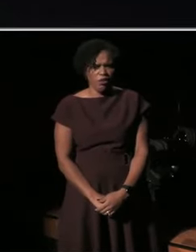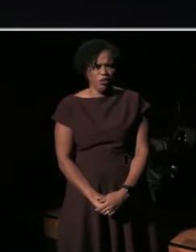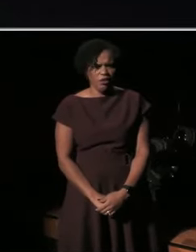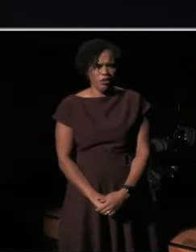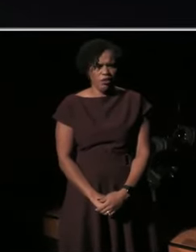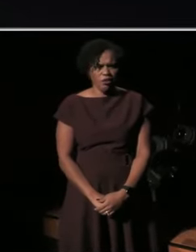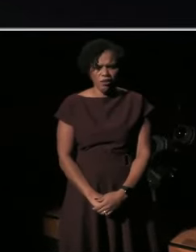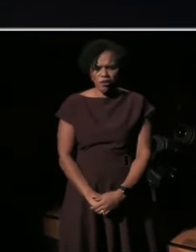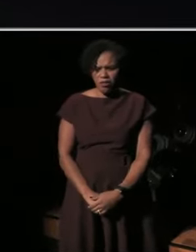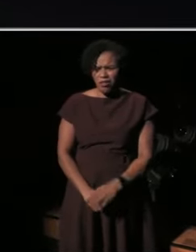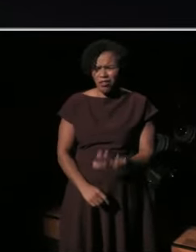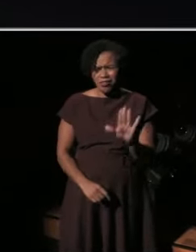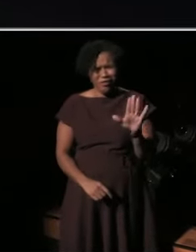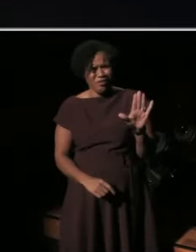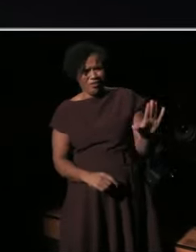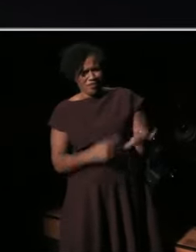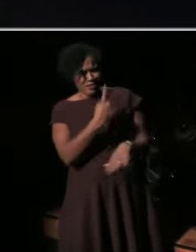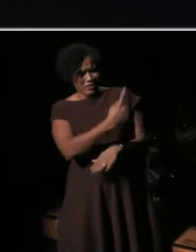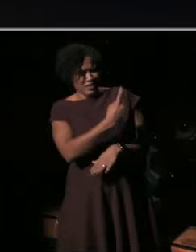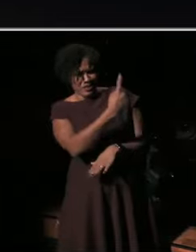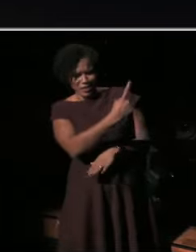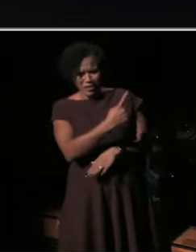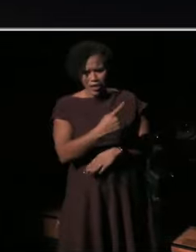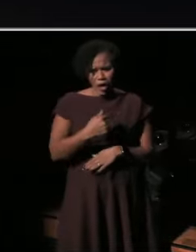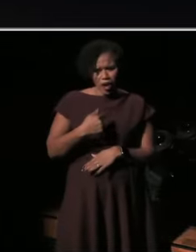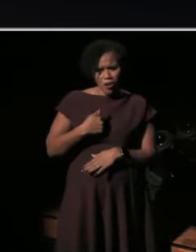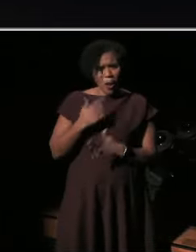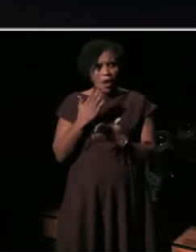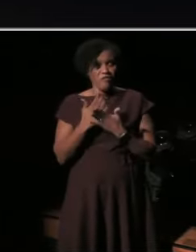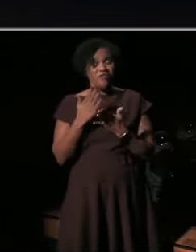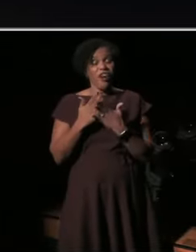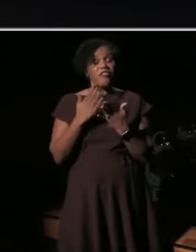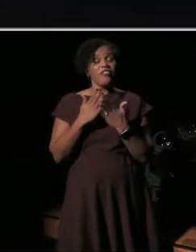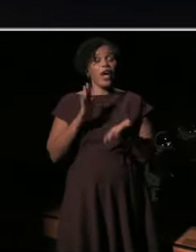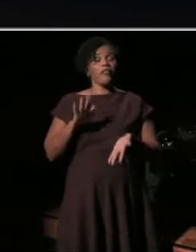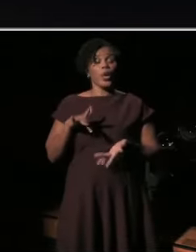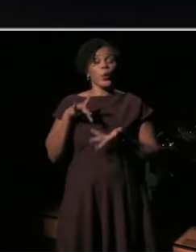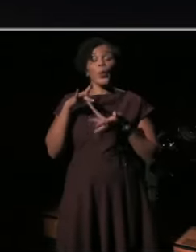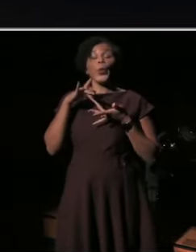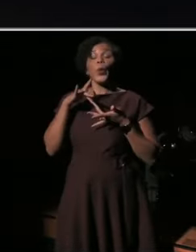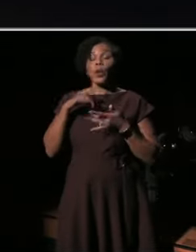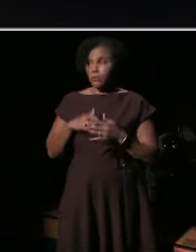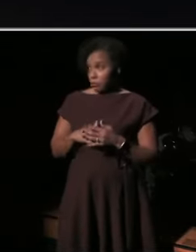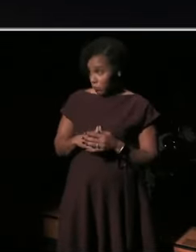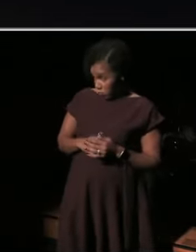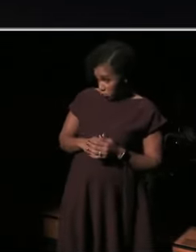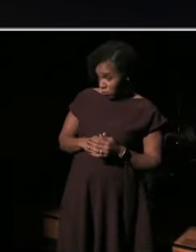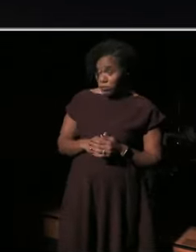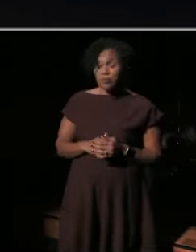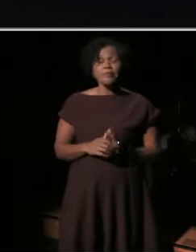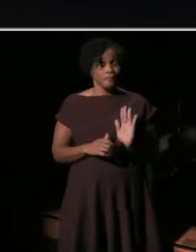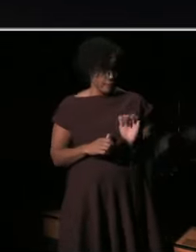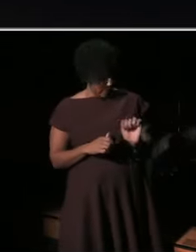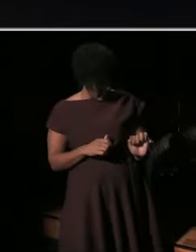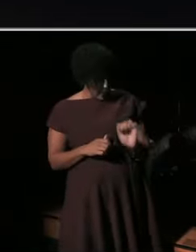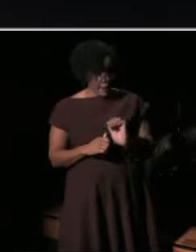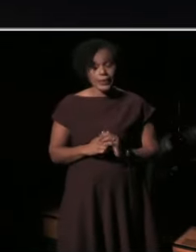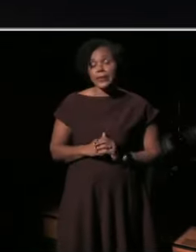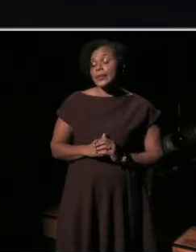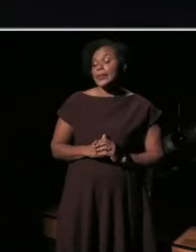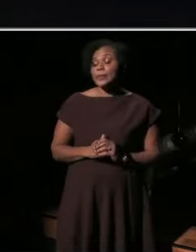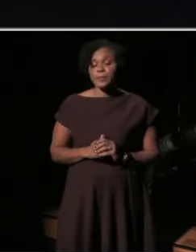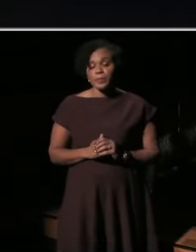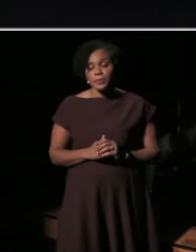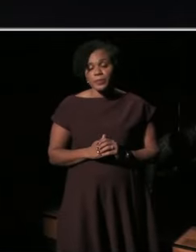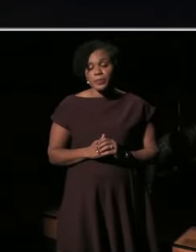Speak for yourself. I'm very highbrow. Wow, really? Yeah, yeah. Every